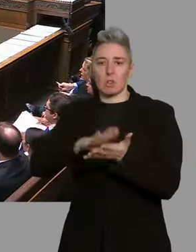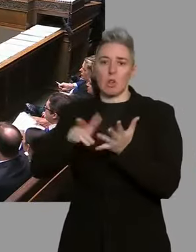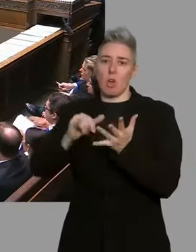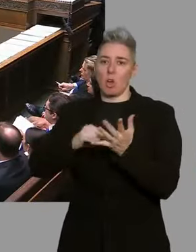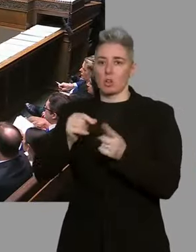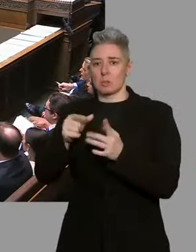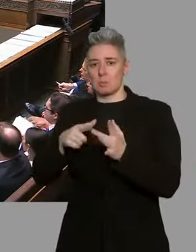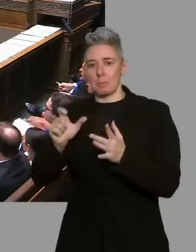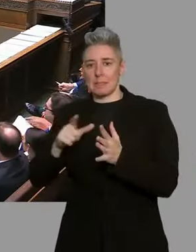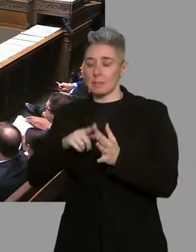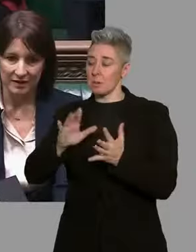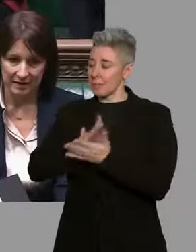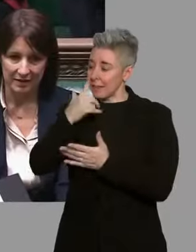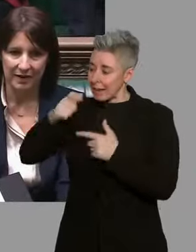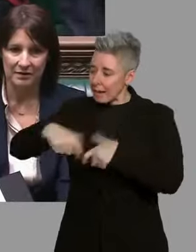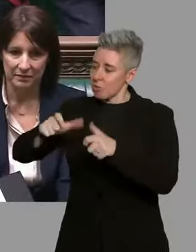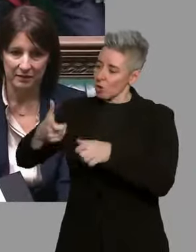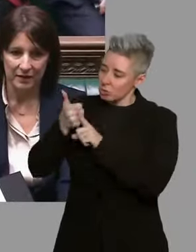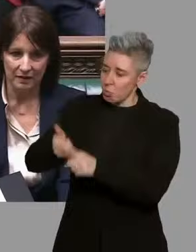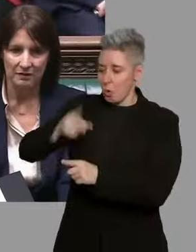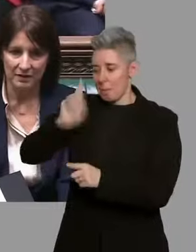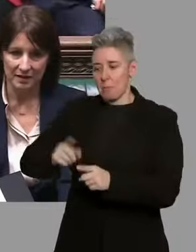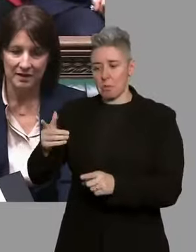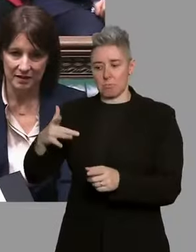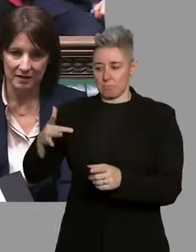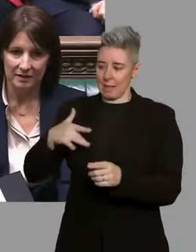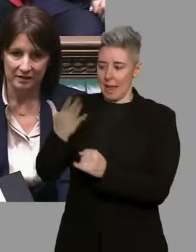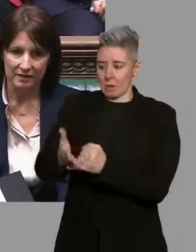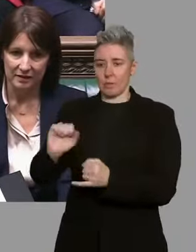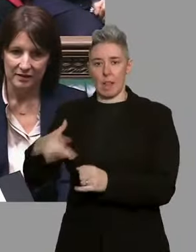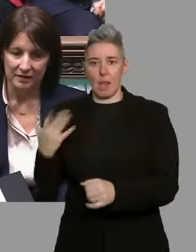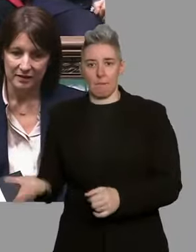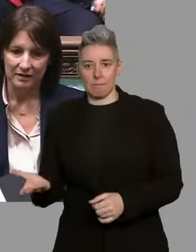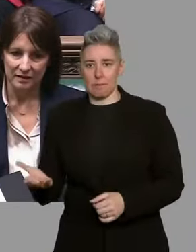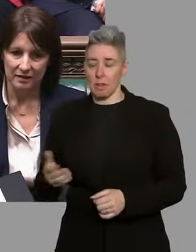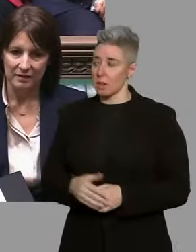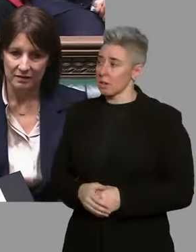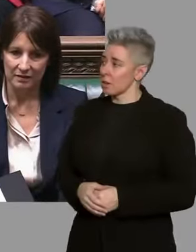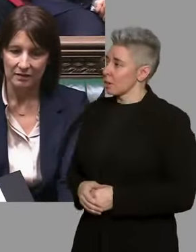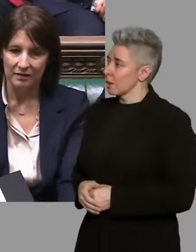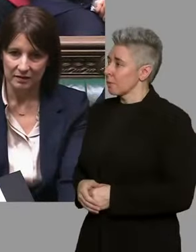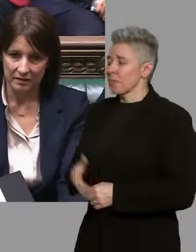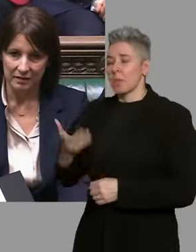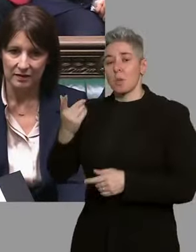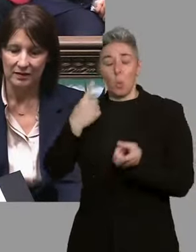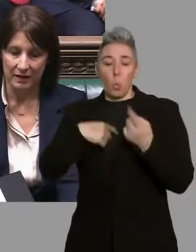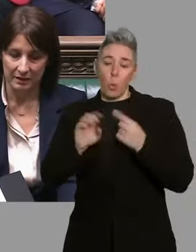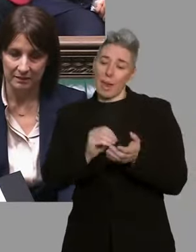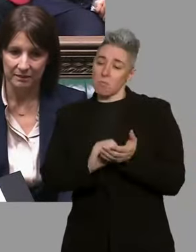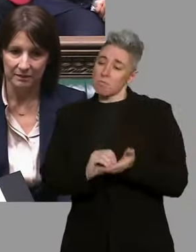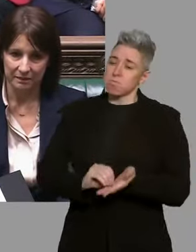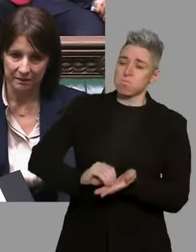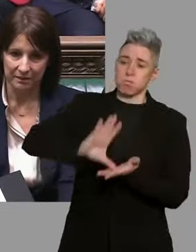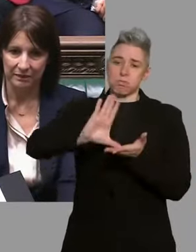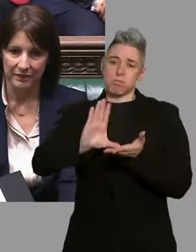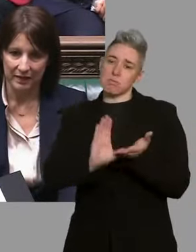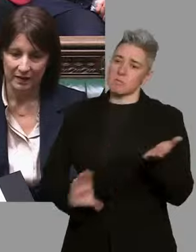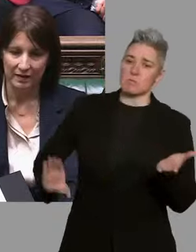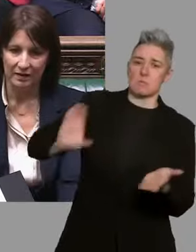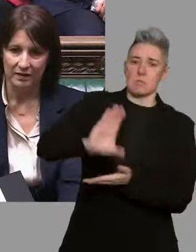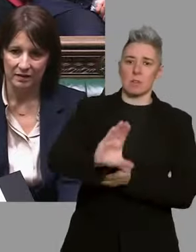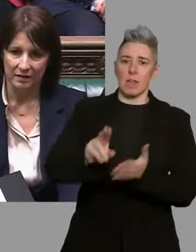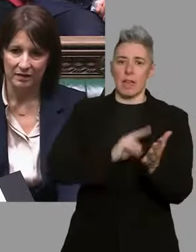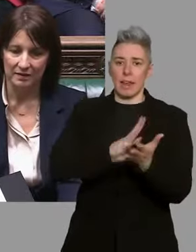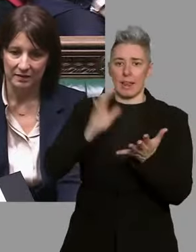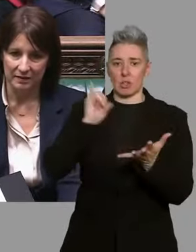a record amount into the NHS in the budget to deal with the problem that they left, and we'll set out the funding